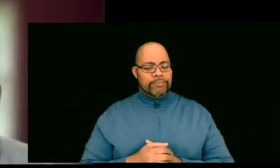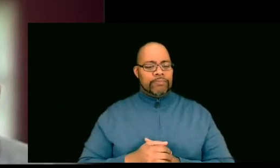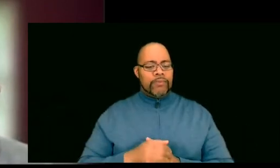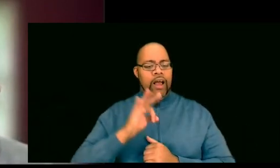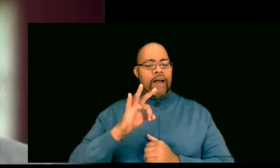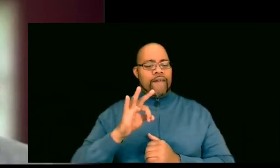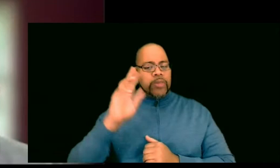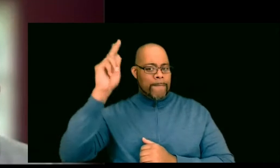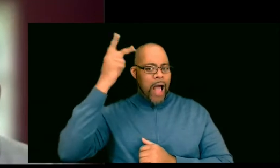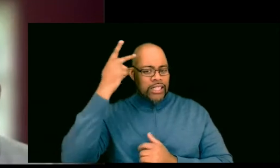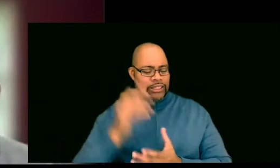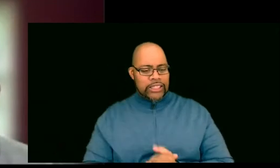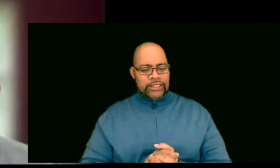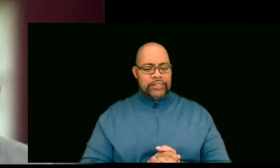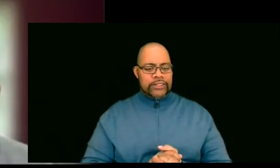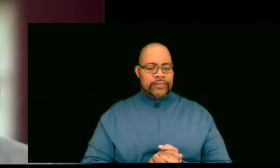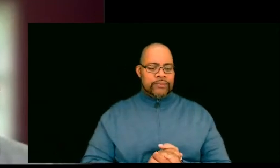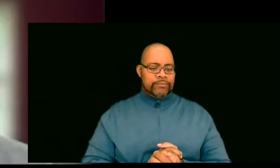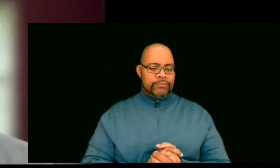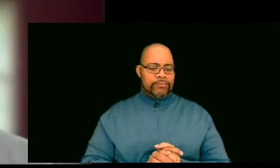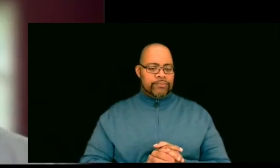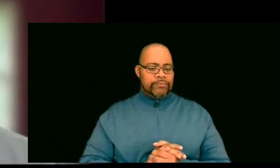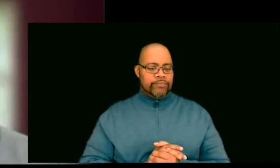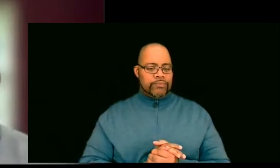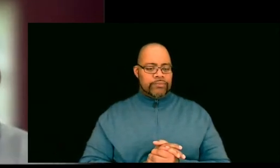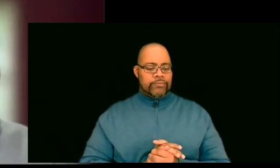implementations, the politics,